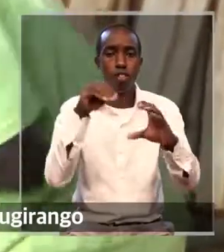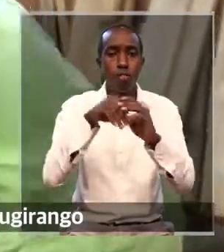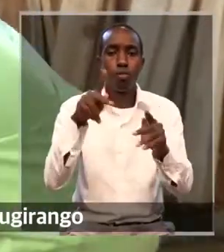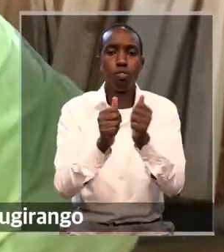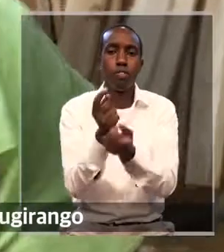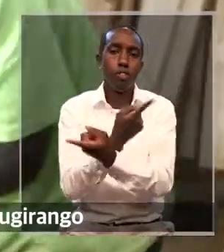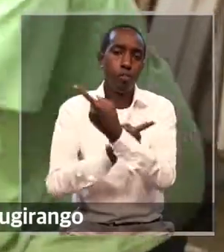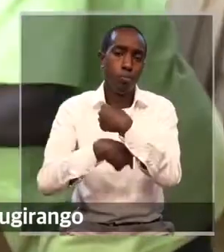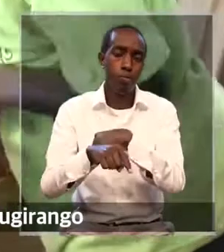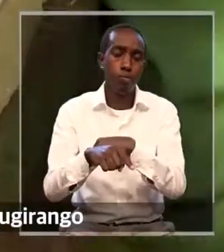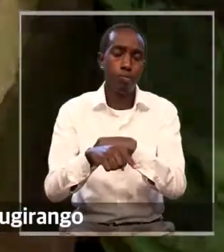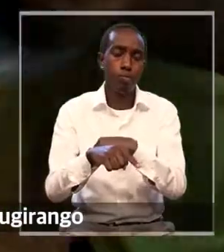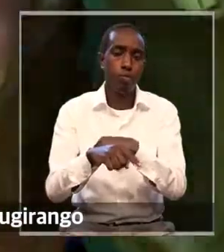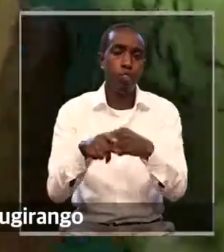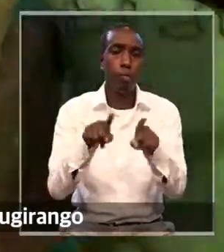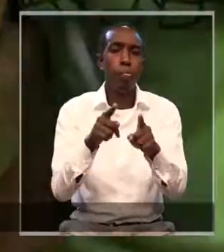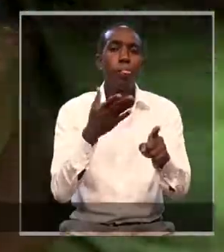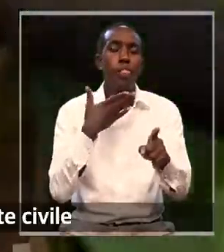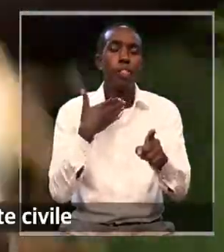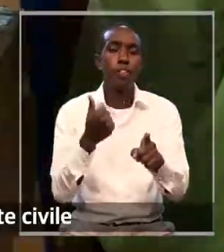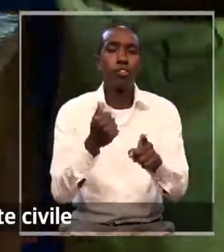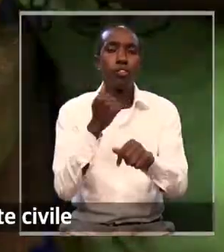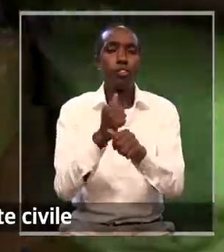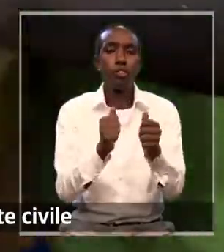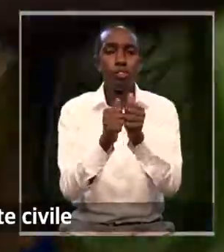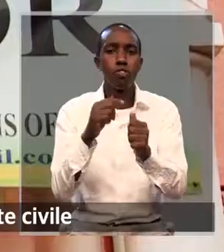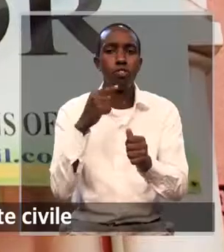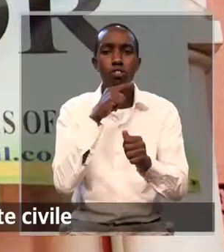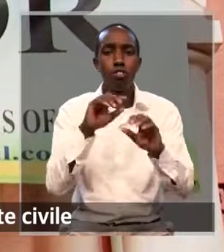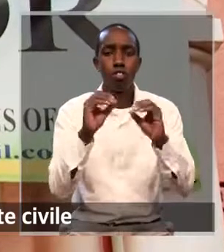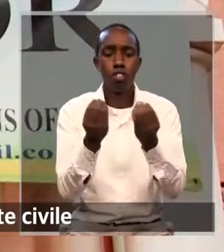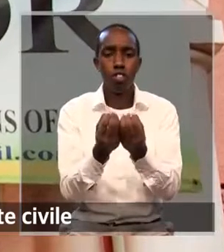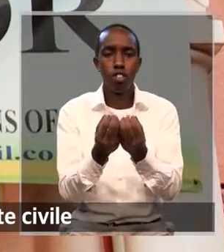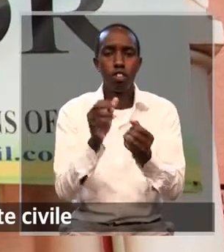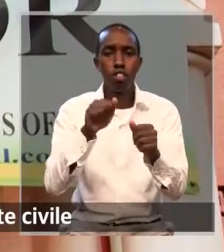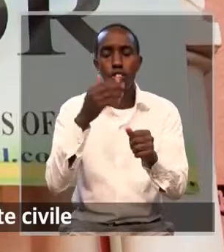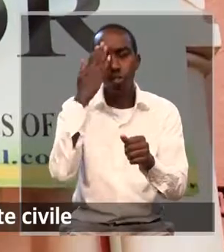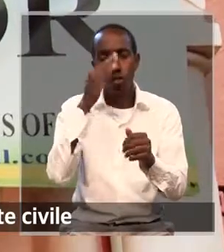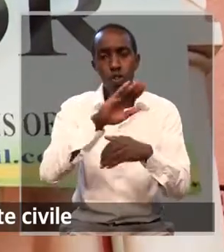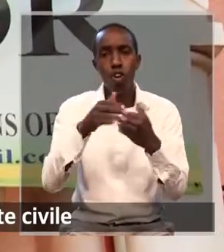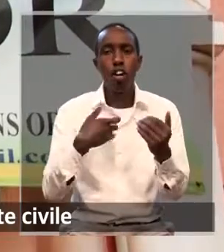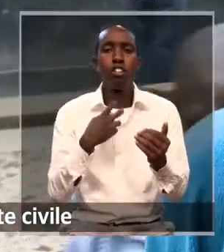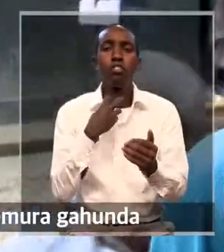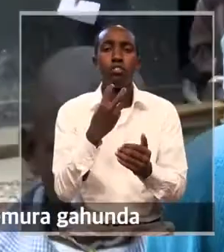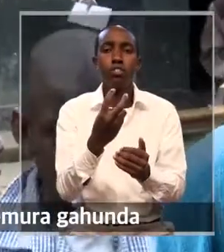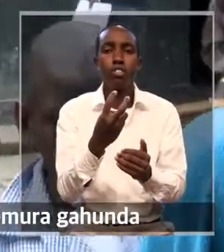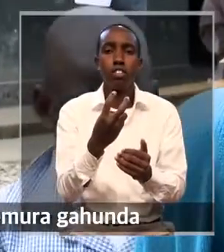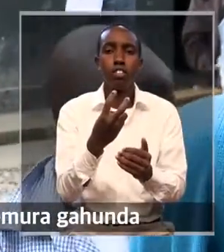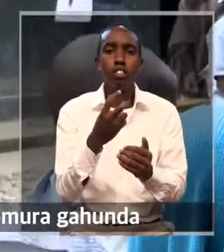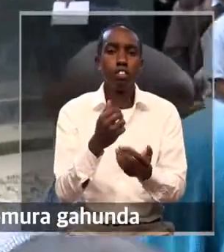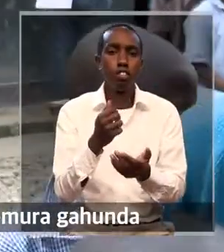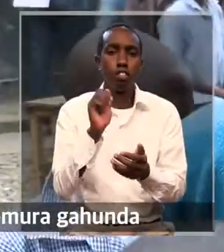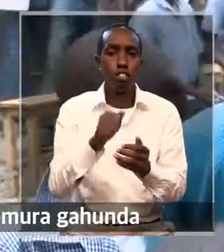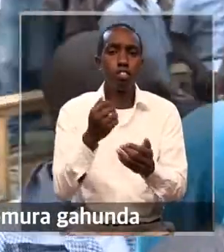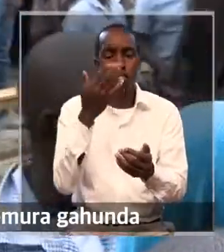inclusive of people with disabilities. And we wanted to work with civil society to make sure that they had a voice to